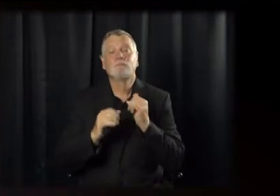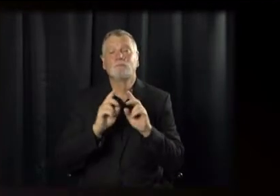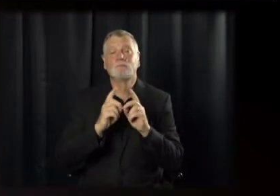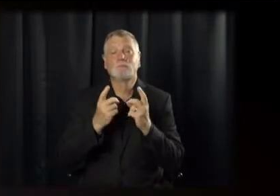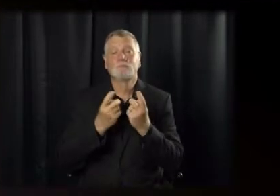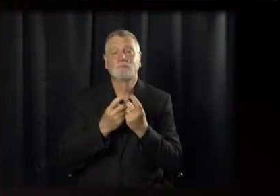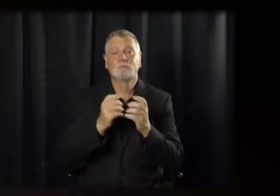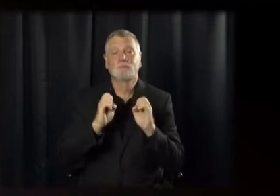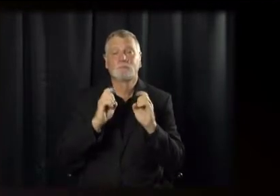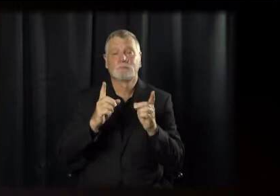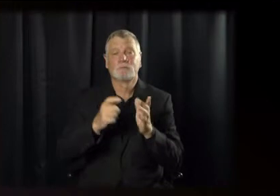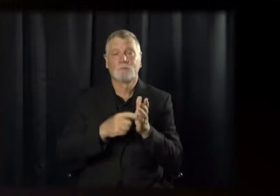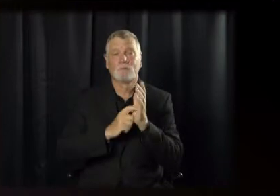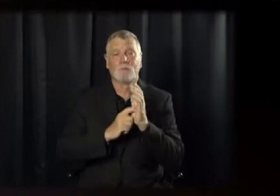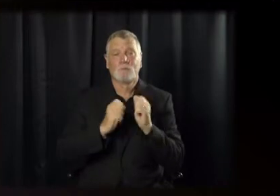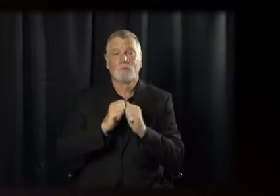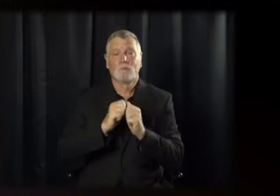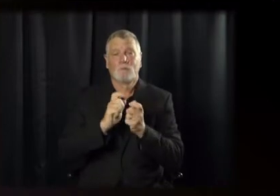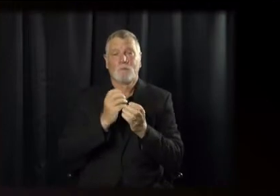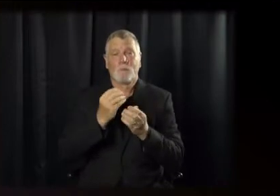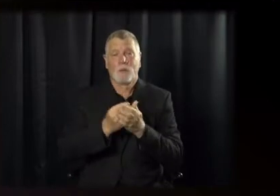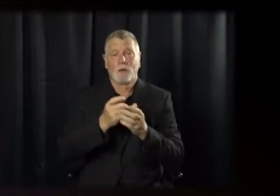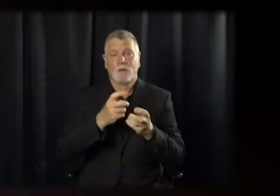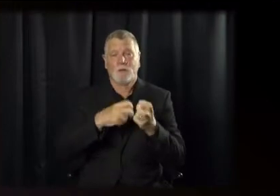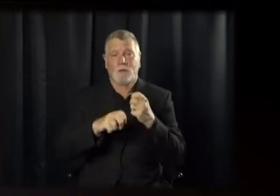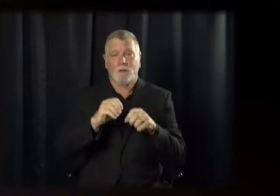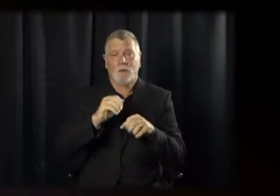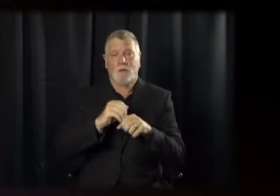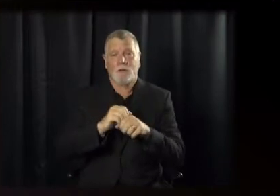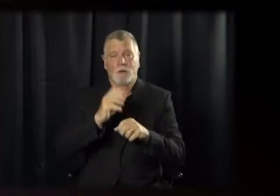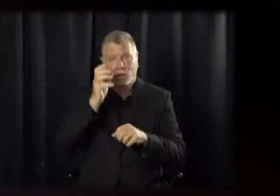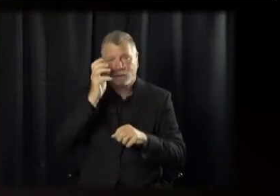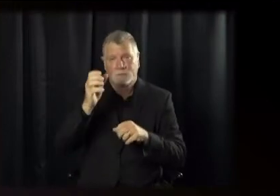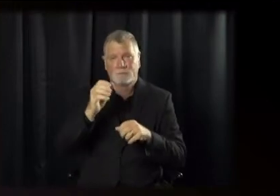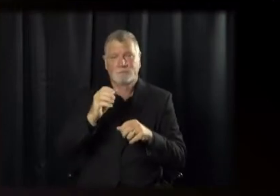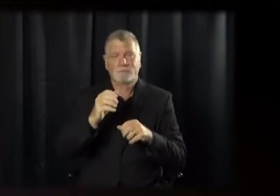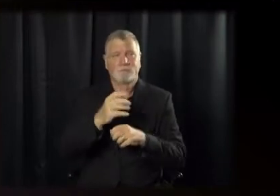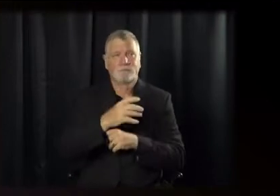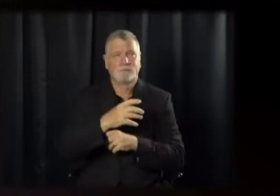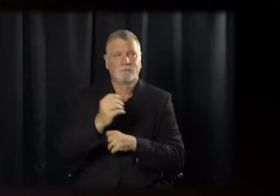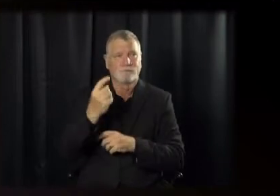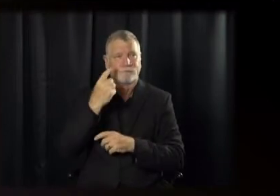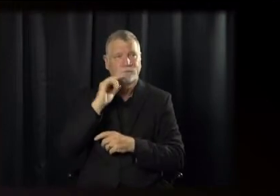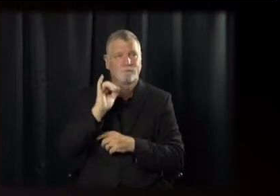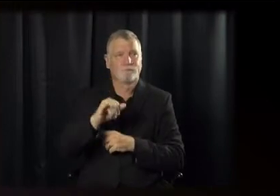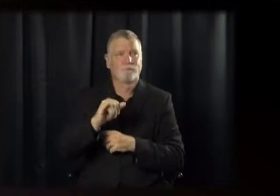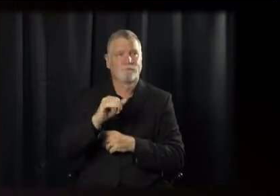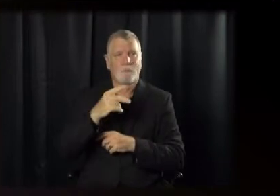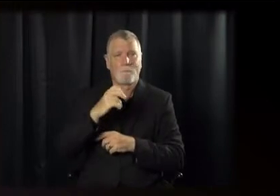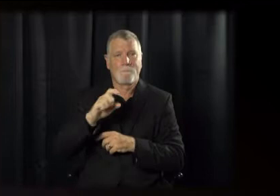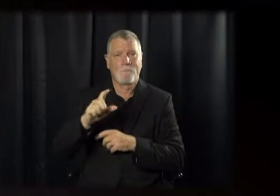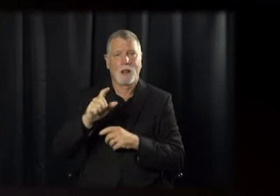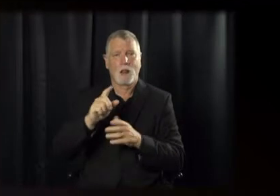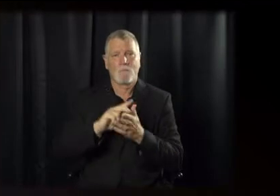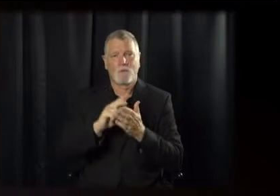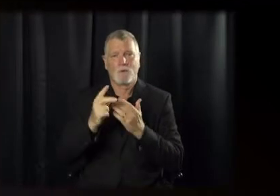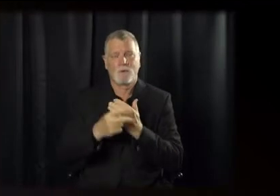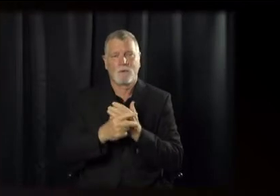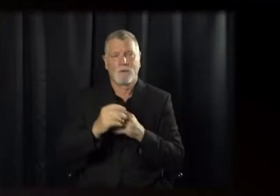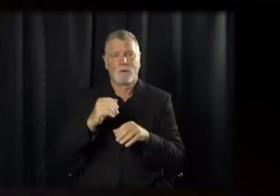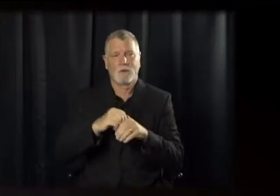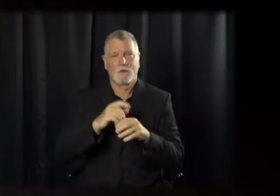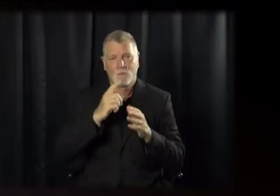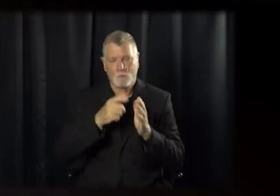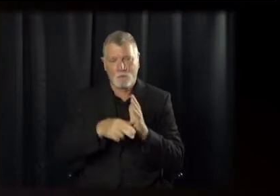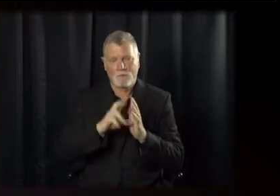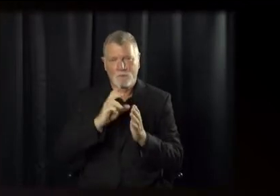of Education is requesting a reapportionment among several concepts of spent for the Pell program. During our review,